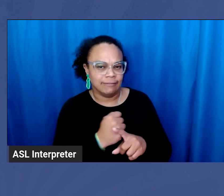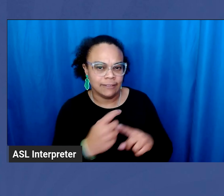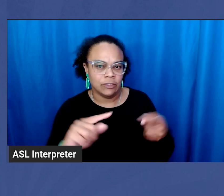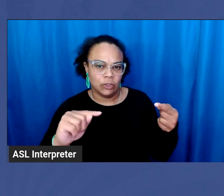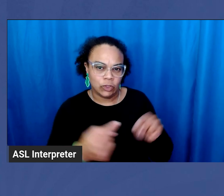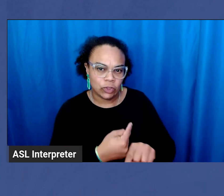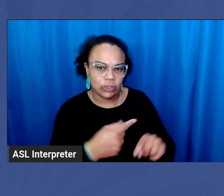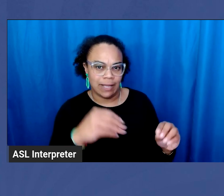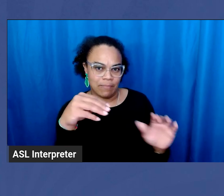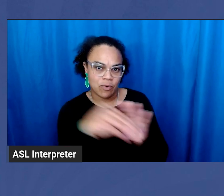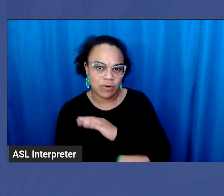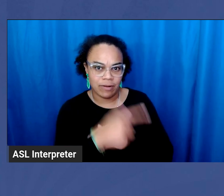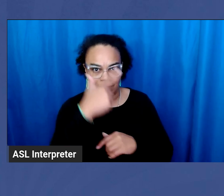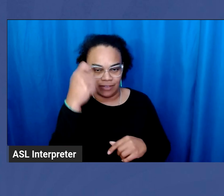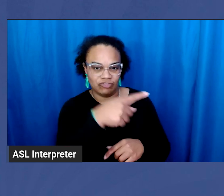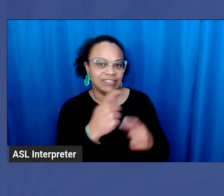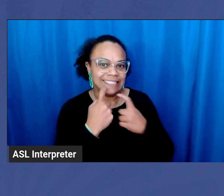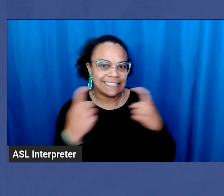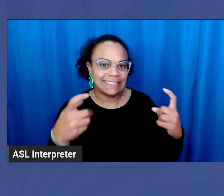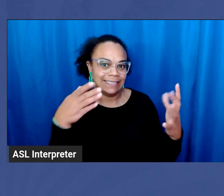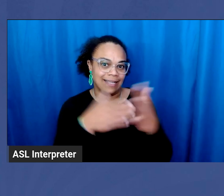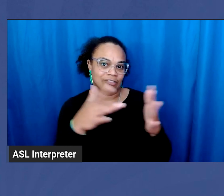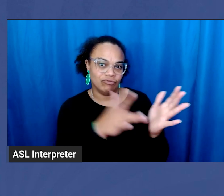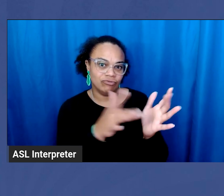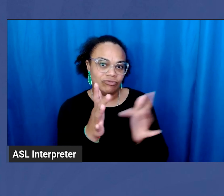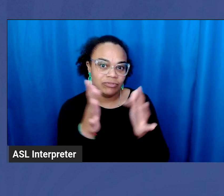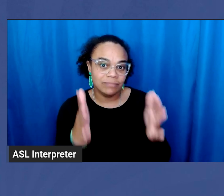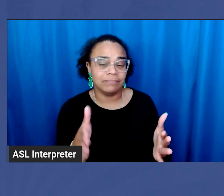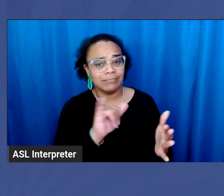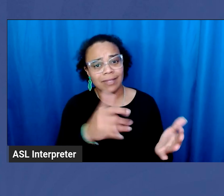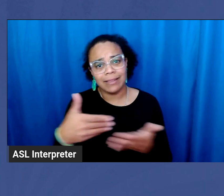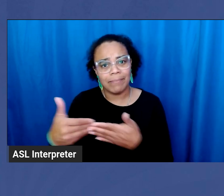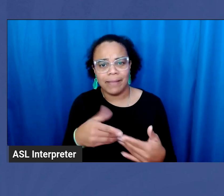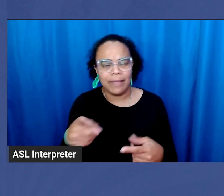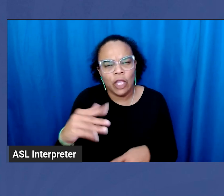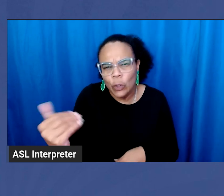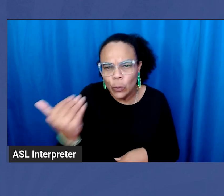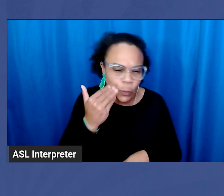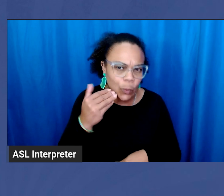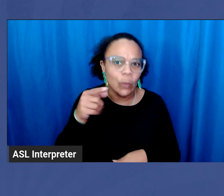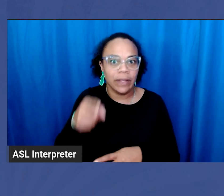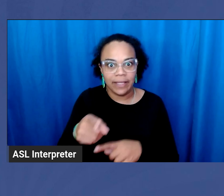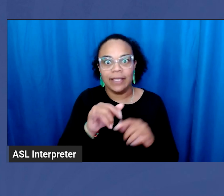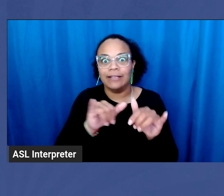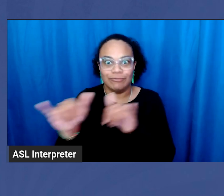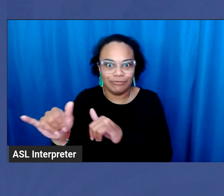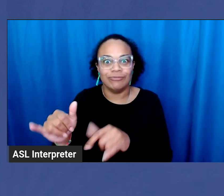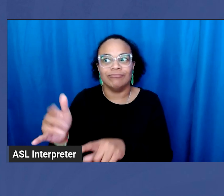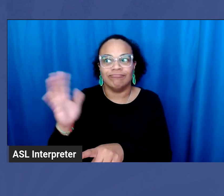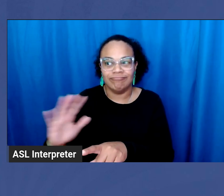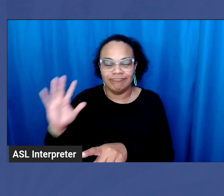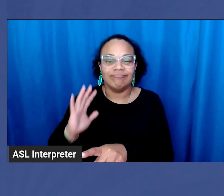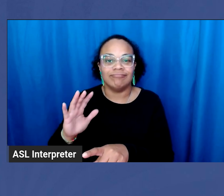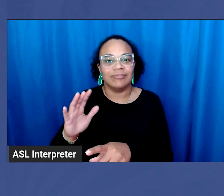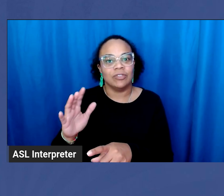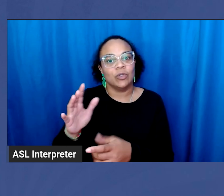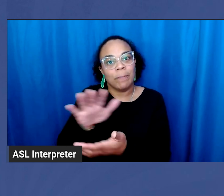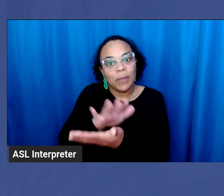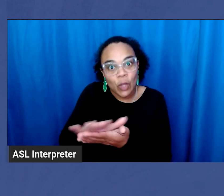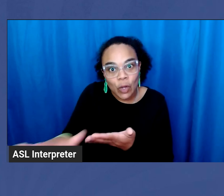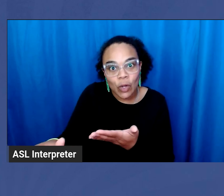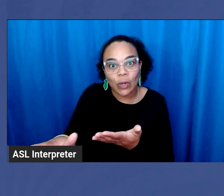murdered for sins against Jesus, like the baby he was sure he too had once been,